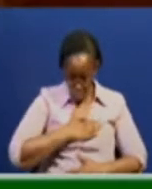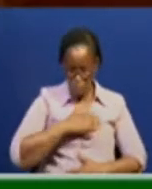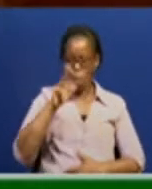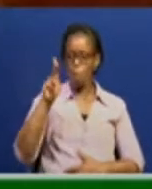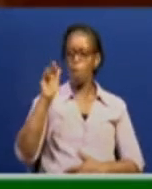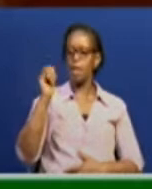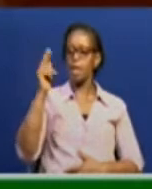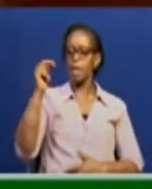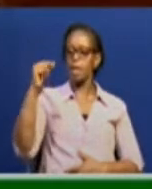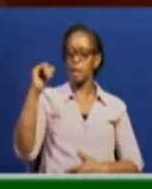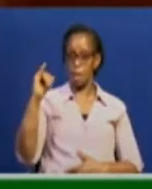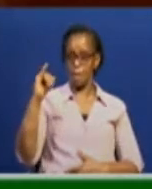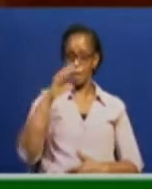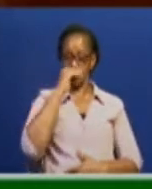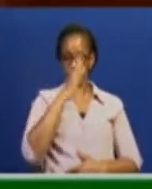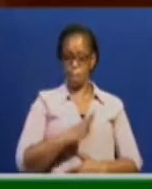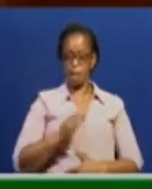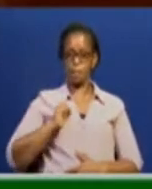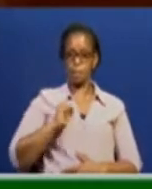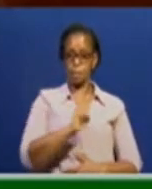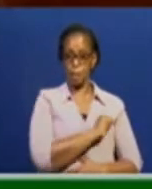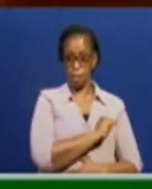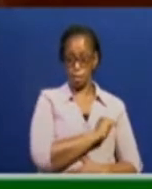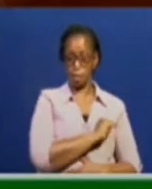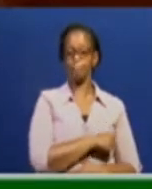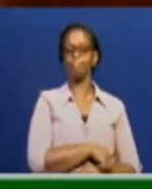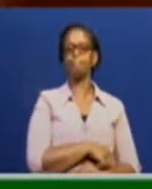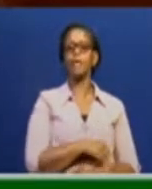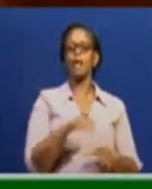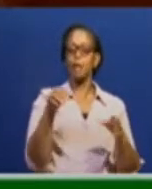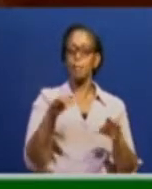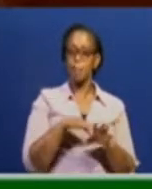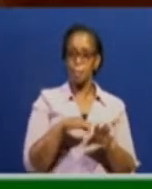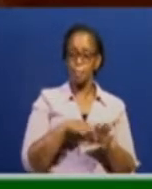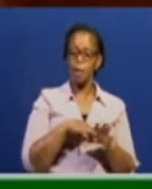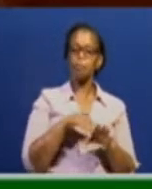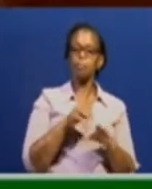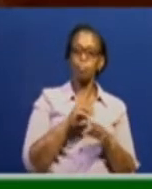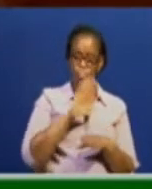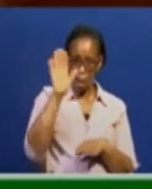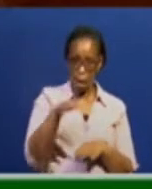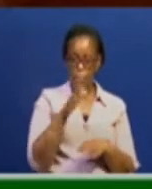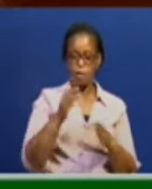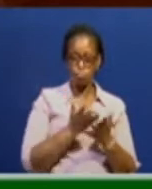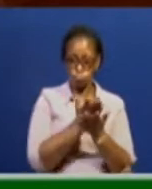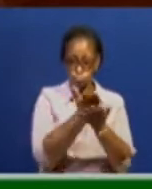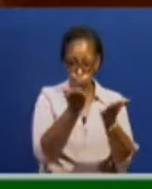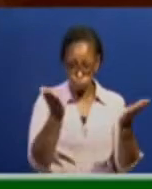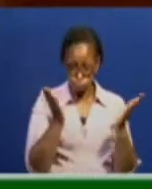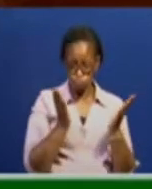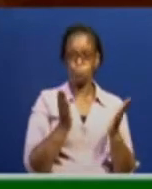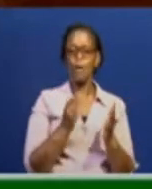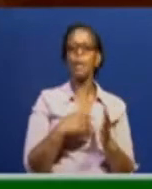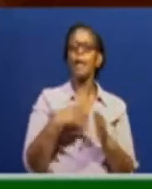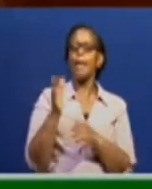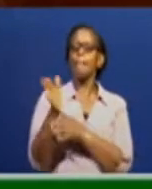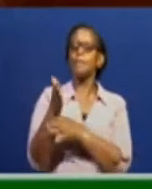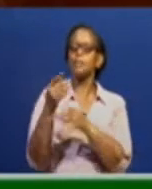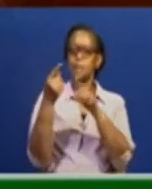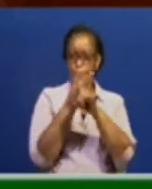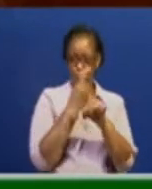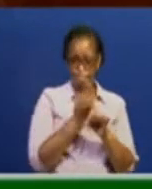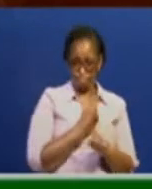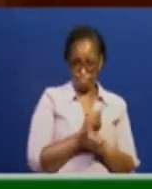MP, Honorable Speaker of the Senate. Honorable Members of Parliament, Members of the Diplomatic Corps, distinguished guests, ladies and gentlemen.